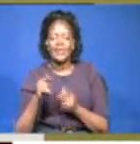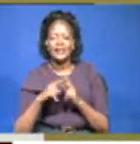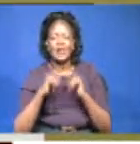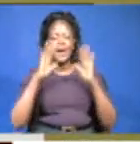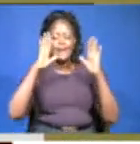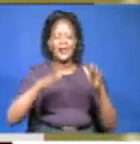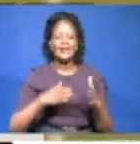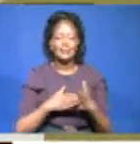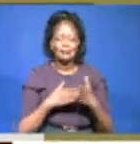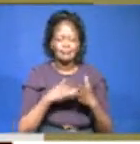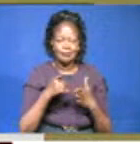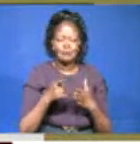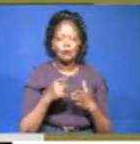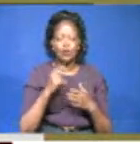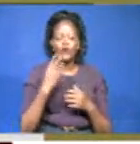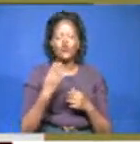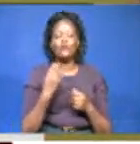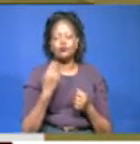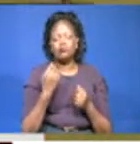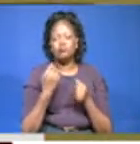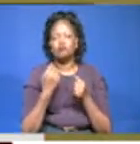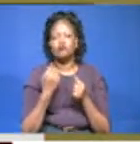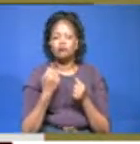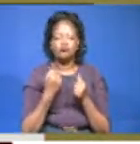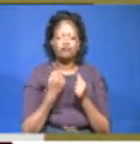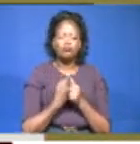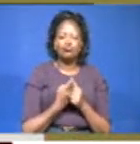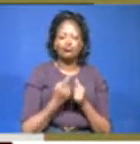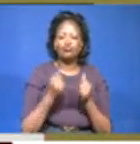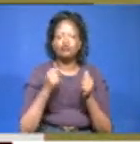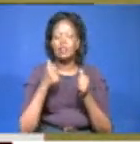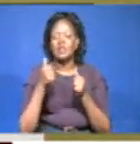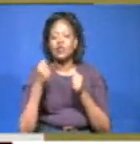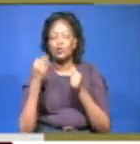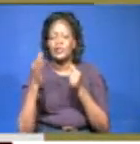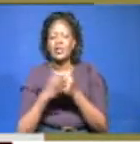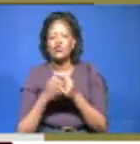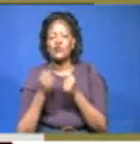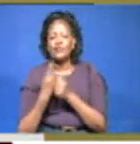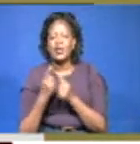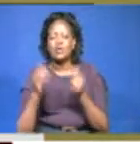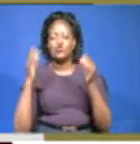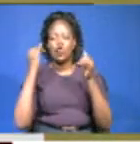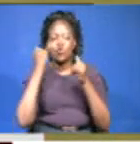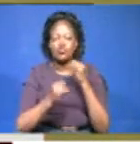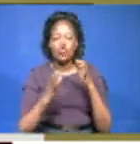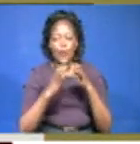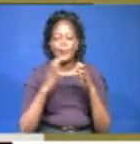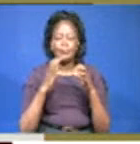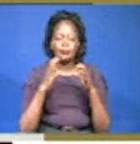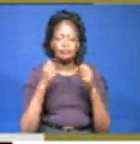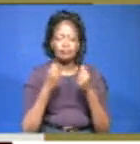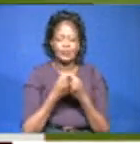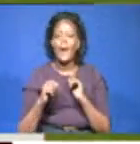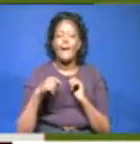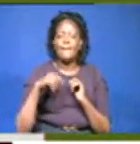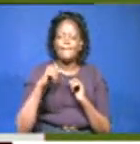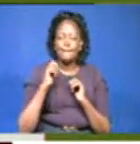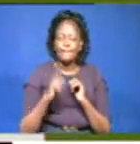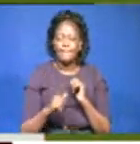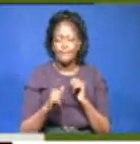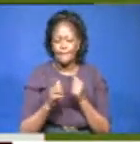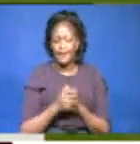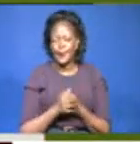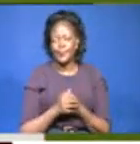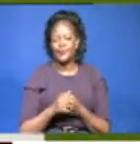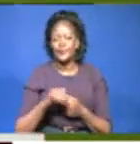of November, followed by South Korea on 28th of November, and conclude their group matches against Uruguay on the 2nd of December.